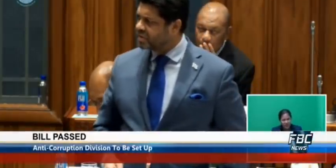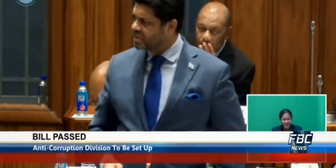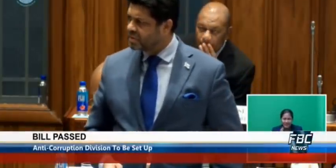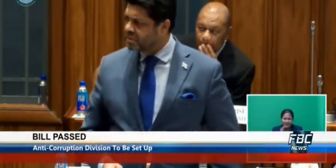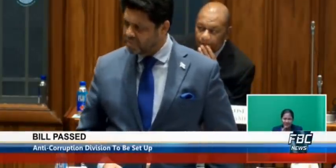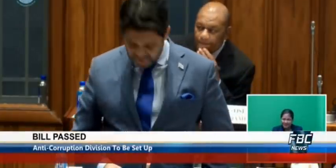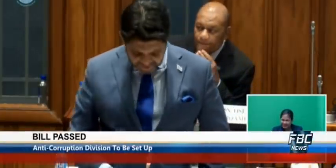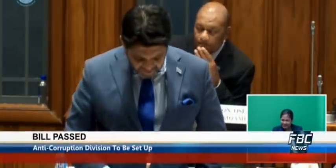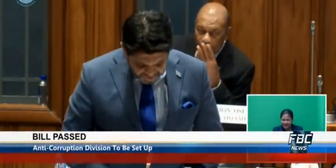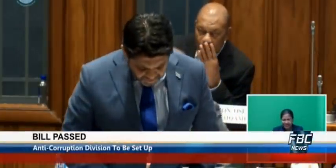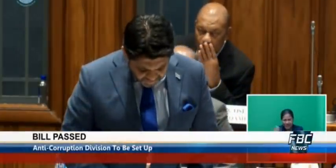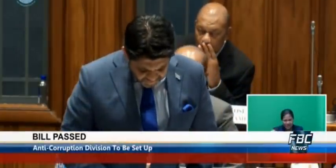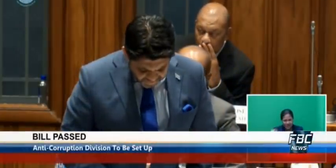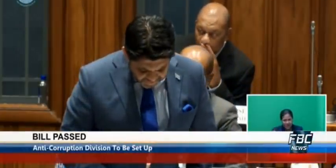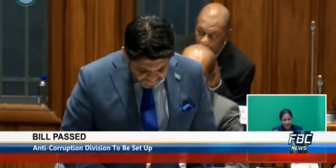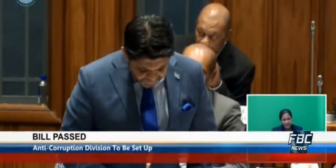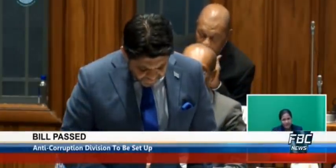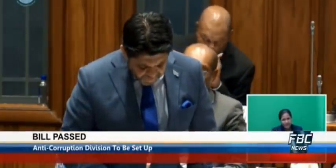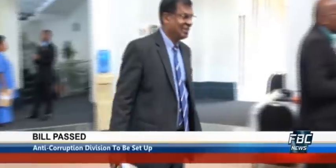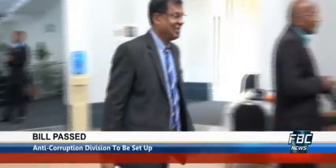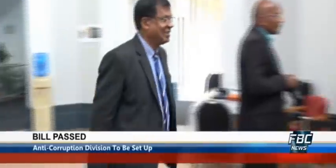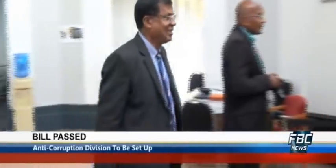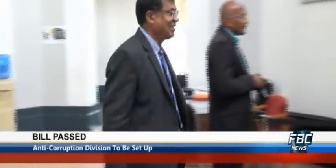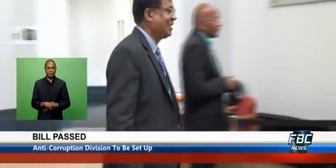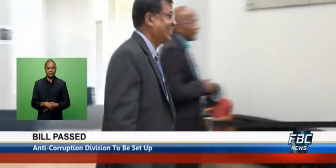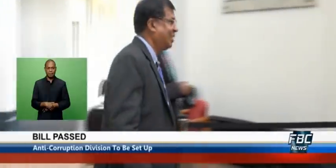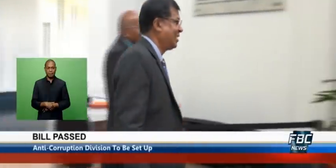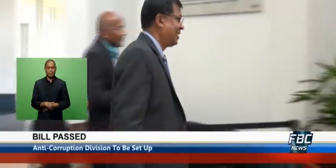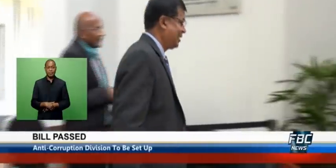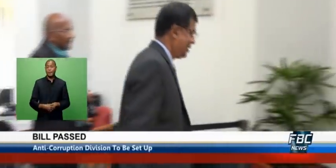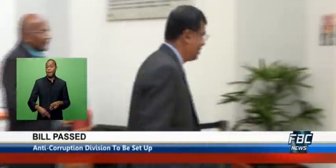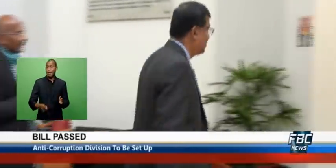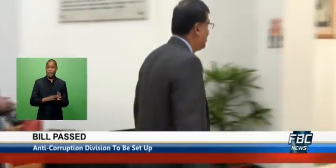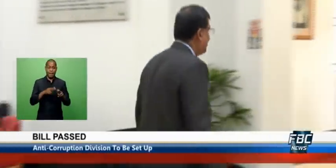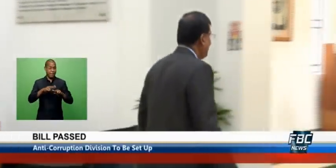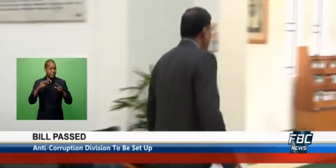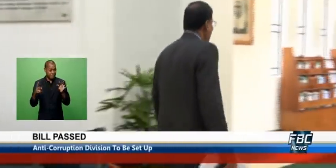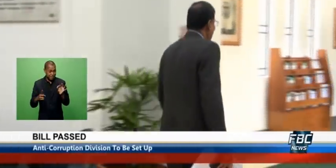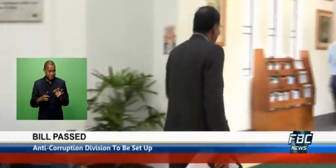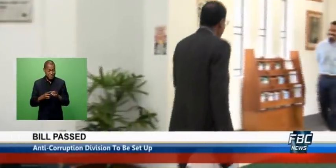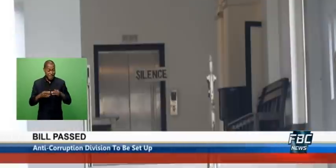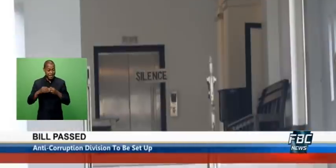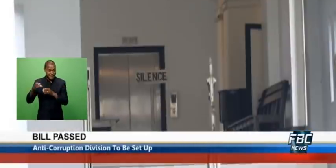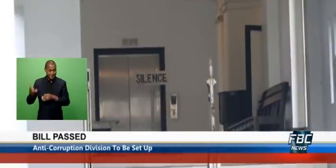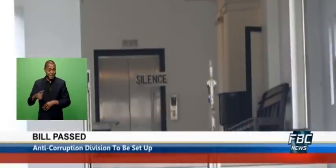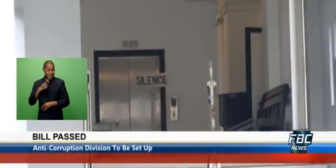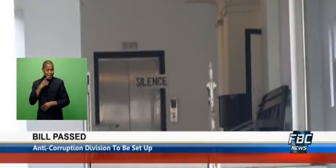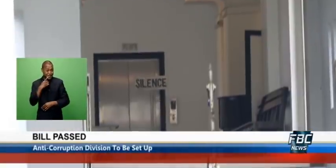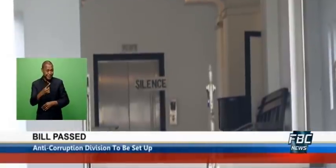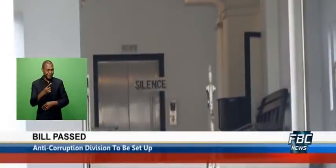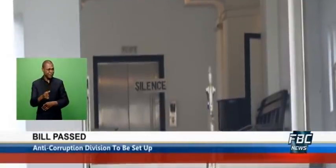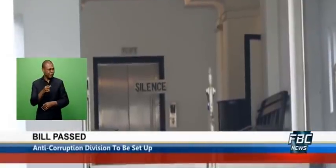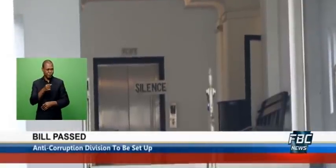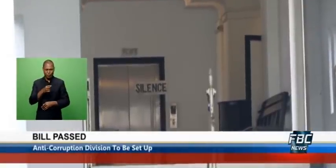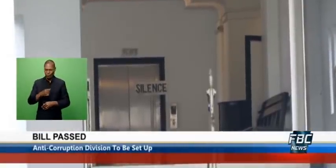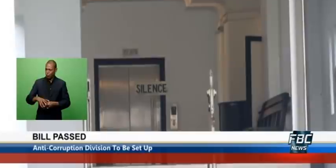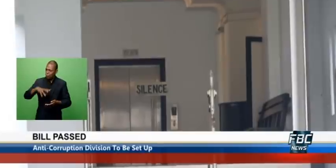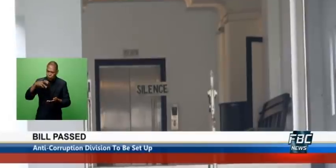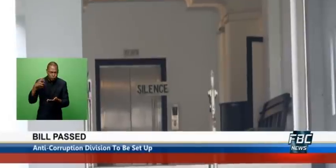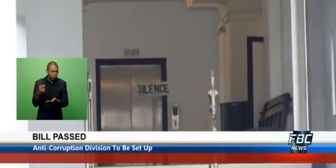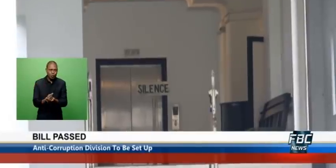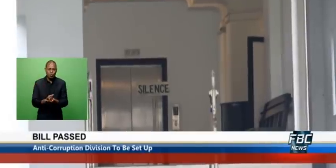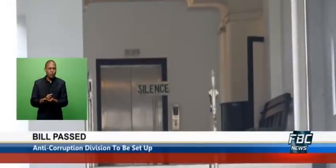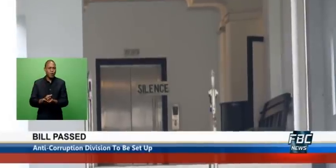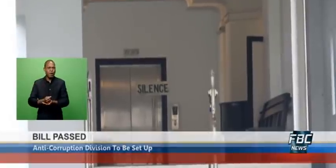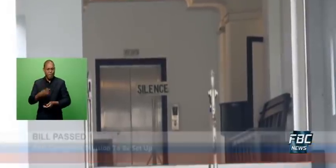Absolutely not. Not a single shred of evidence. NFP leader Professor Biman Prasad says there is no guarantee that there will